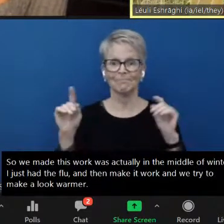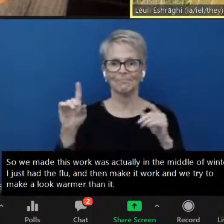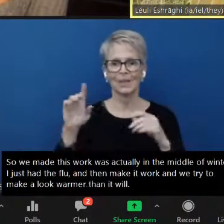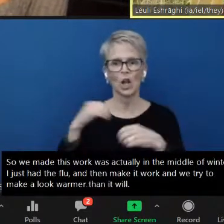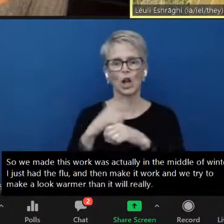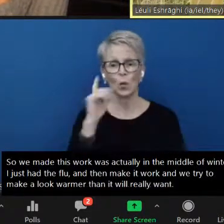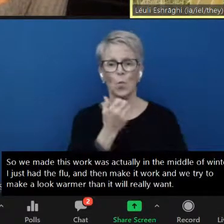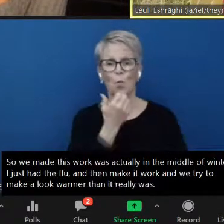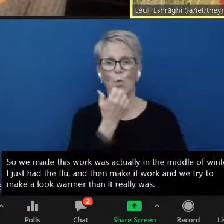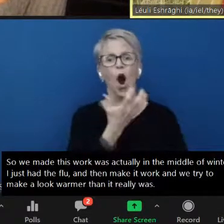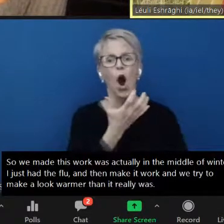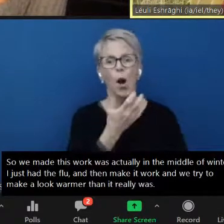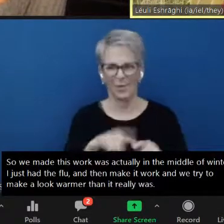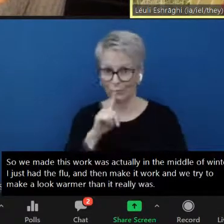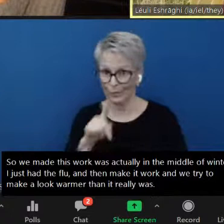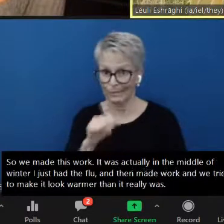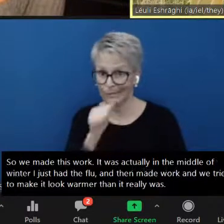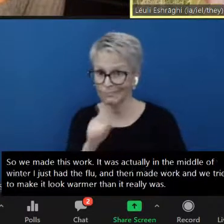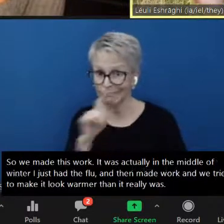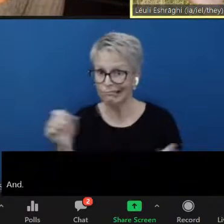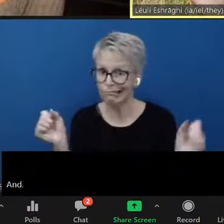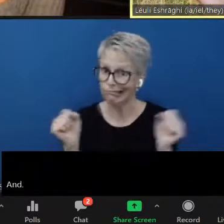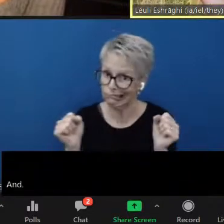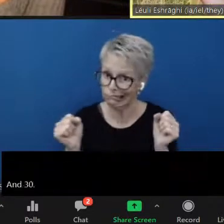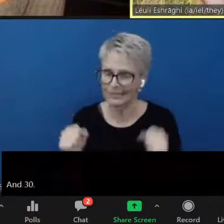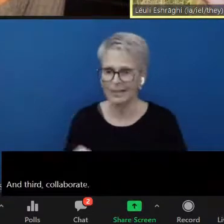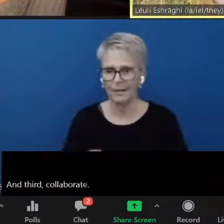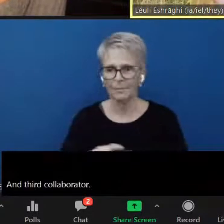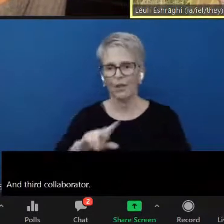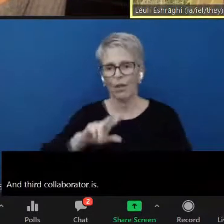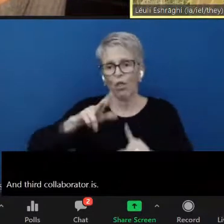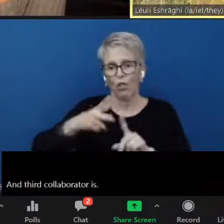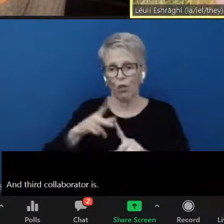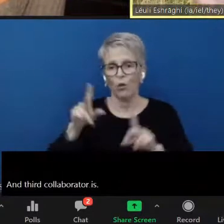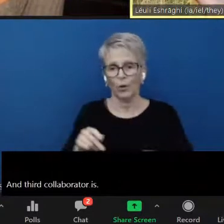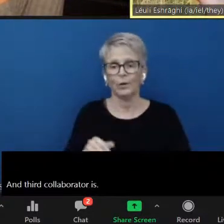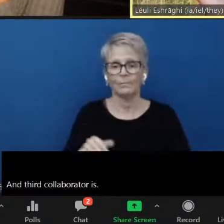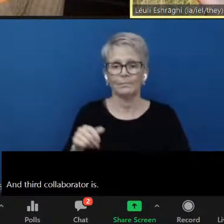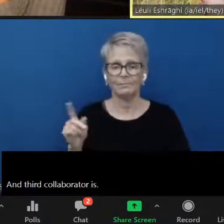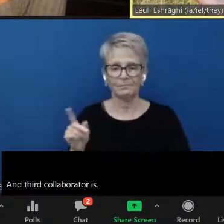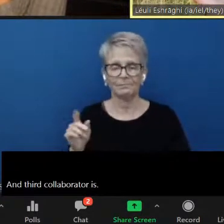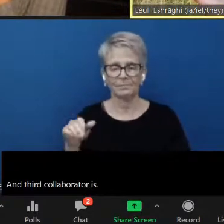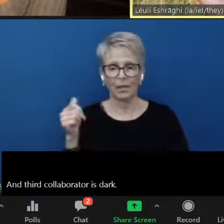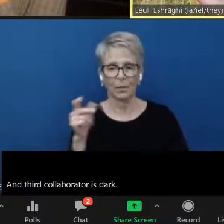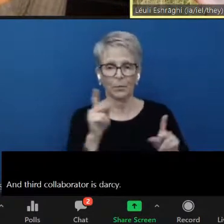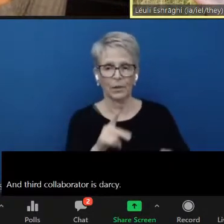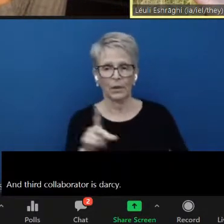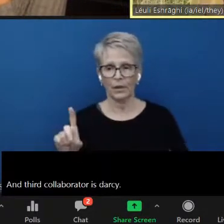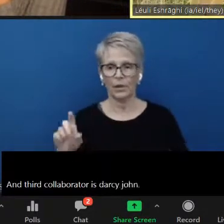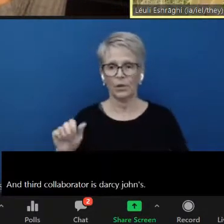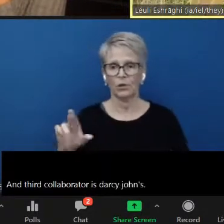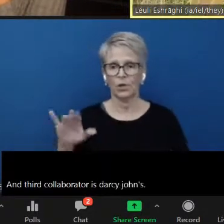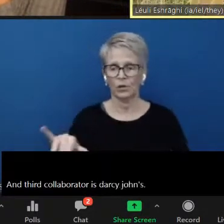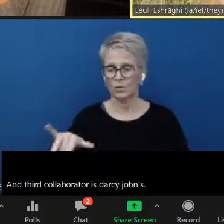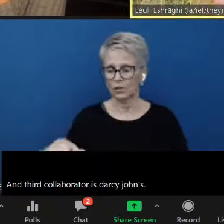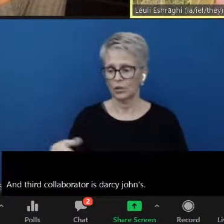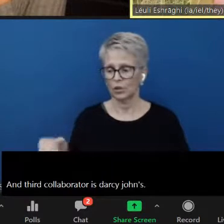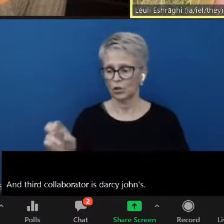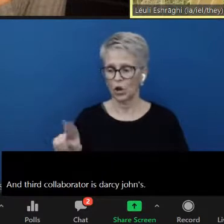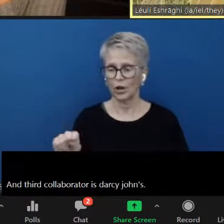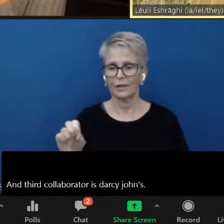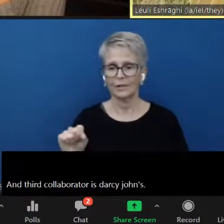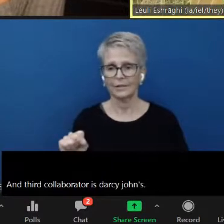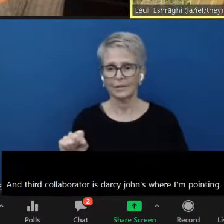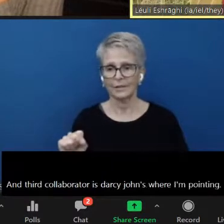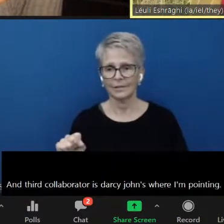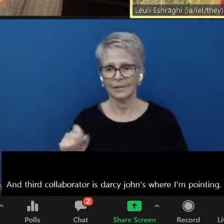it really was. And our third collaborator is Darcy Johns, which is where